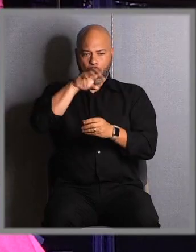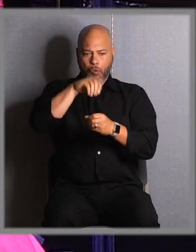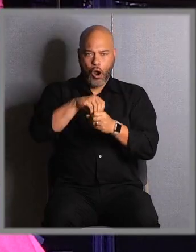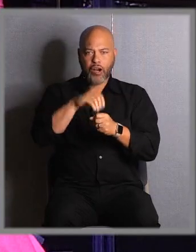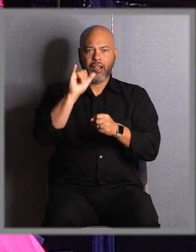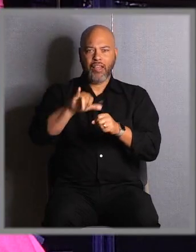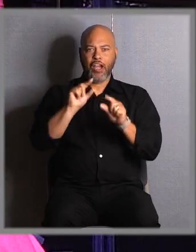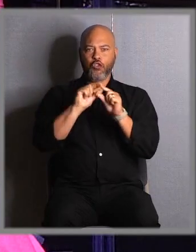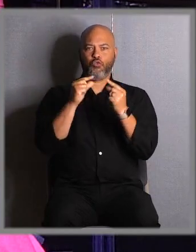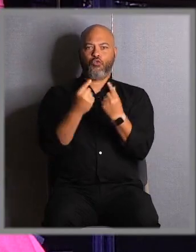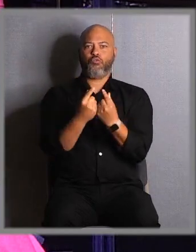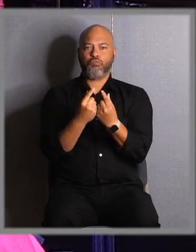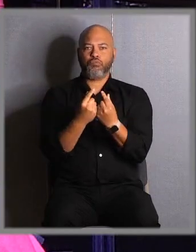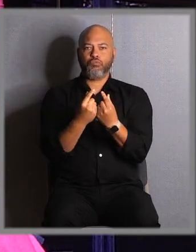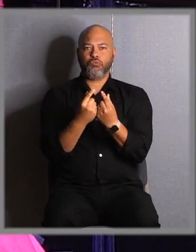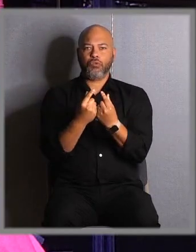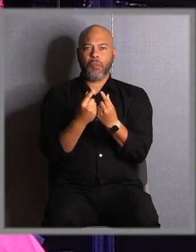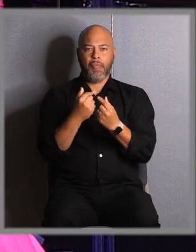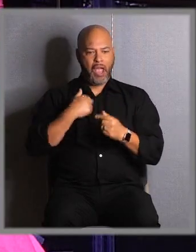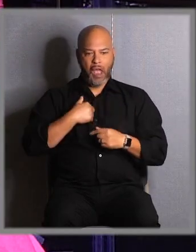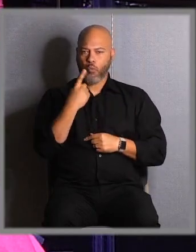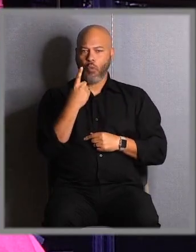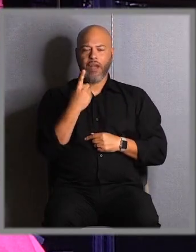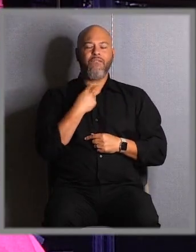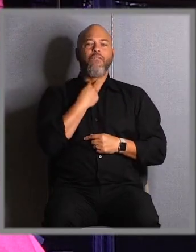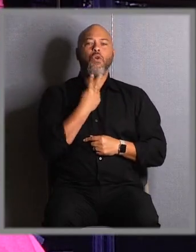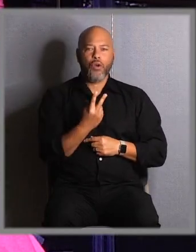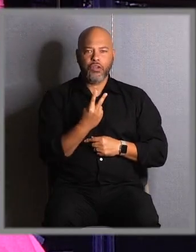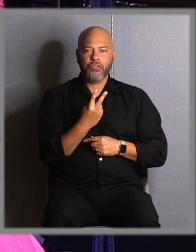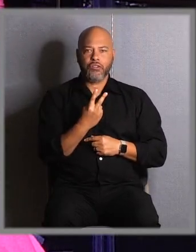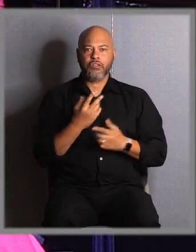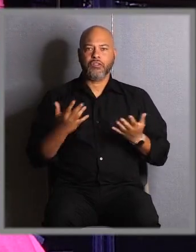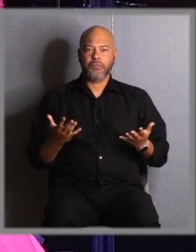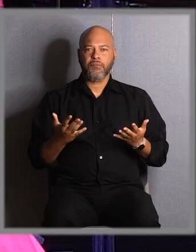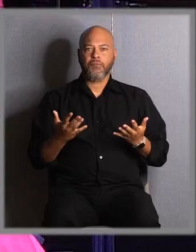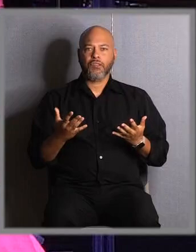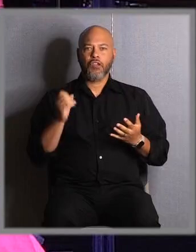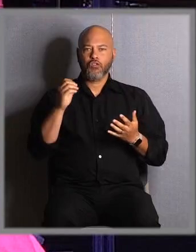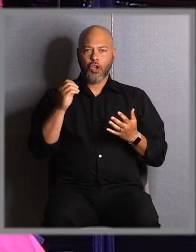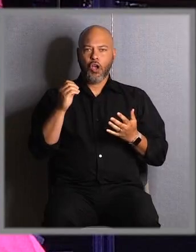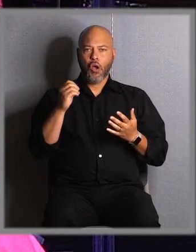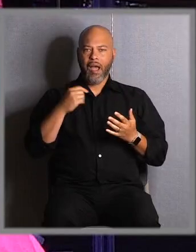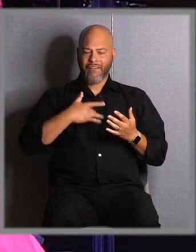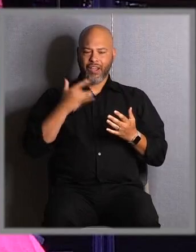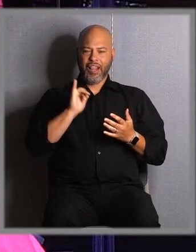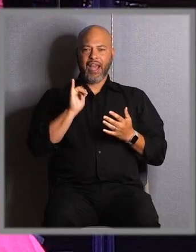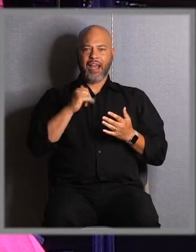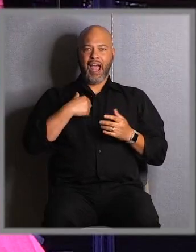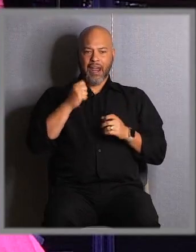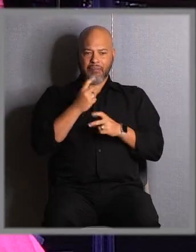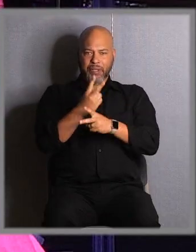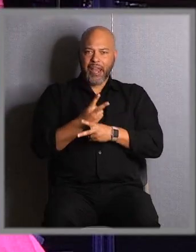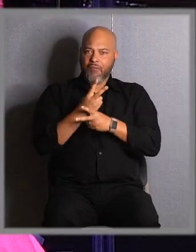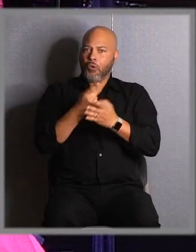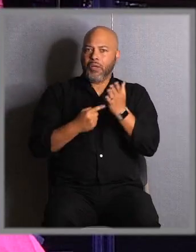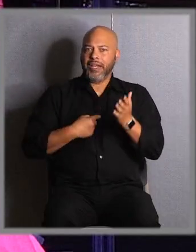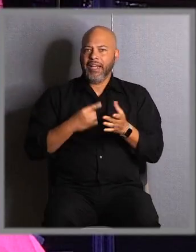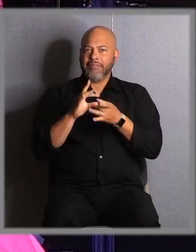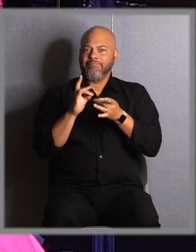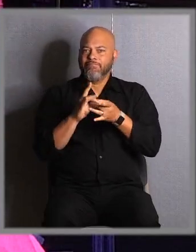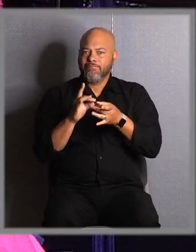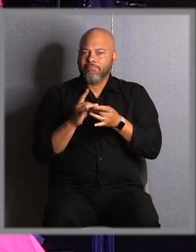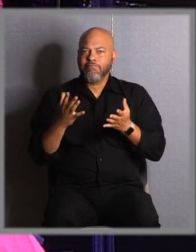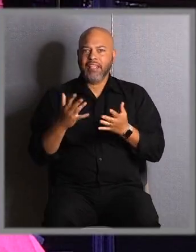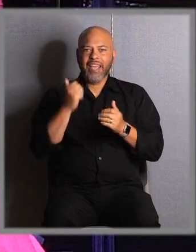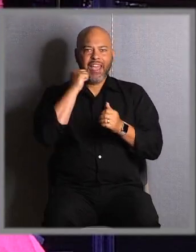that, I'm just one voice. So I have to walk on eggshells. I have to watch what I say